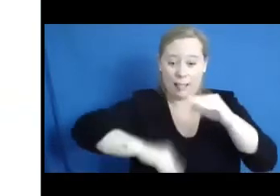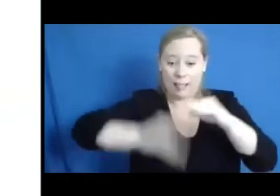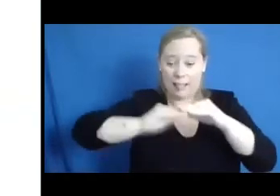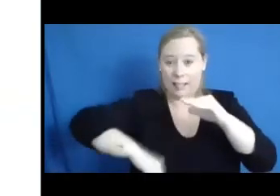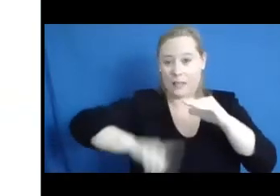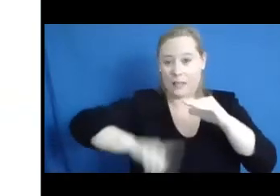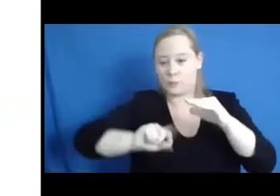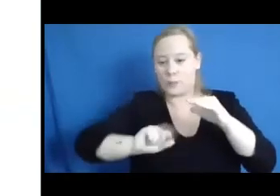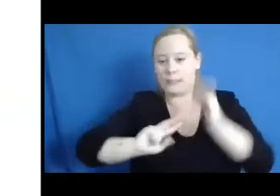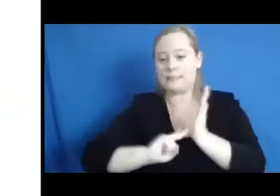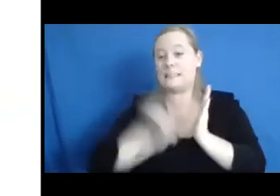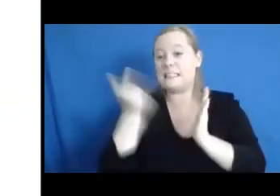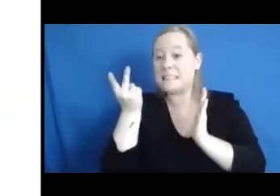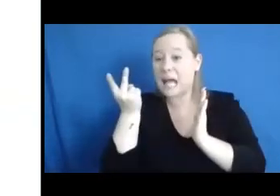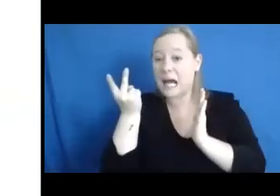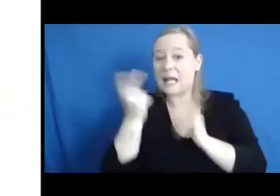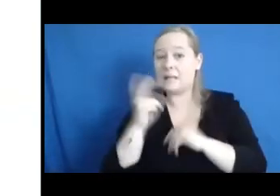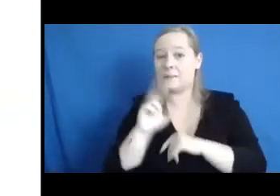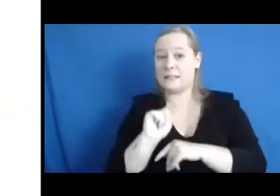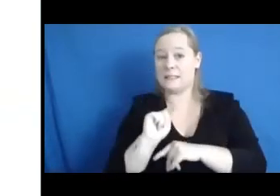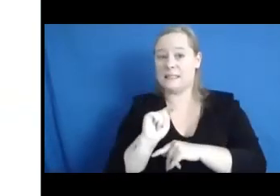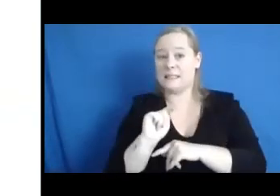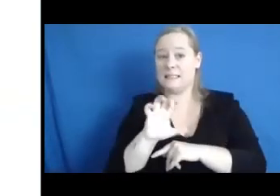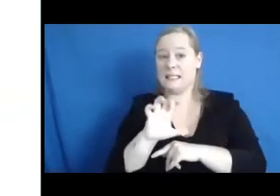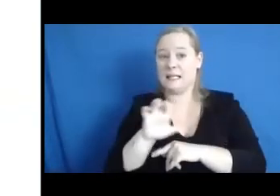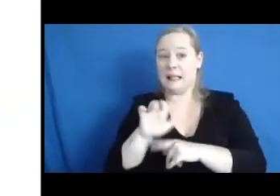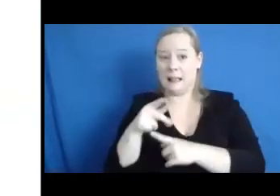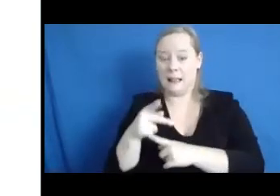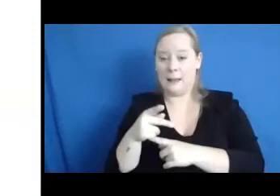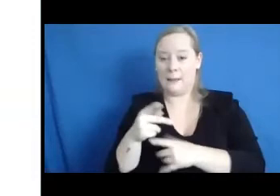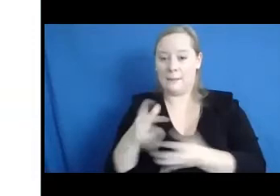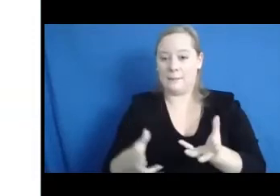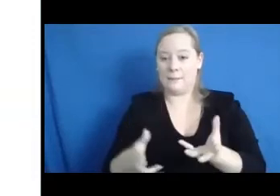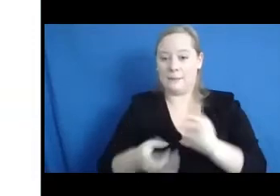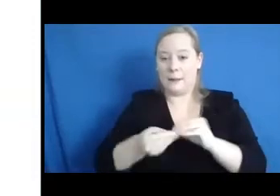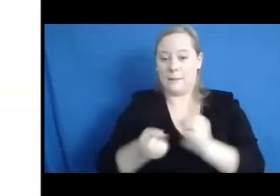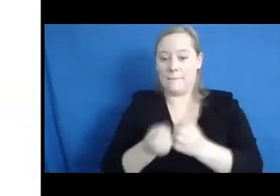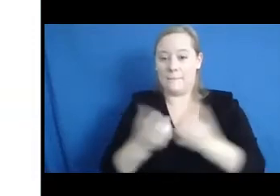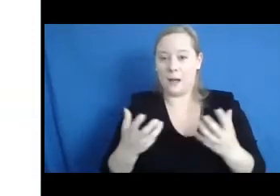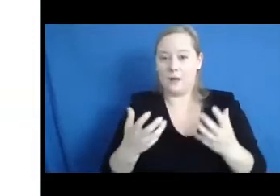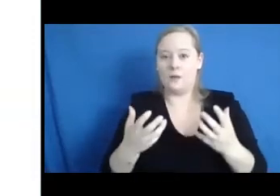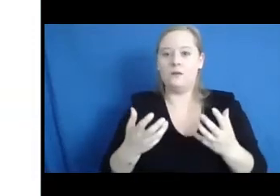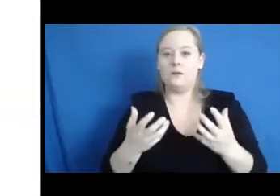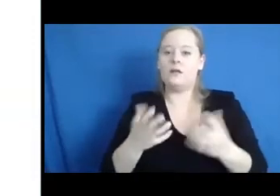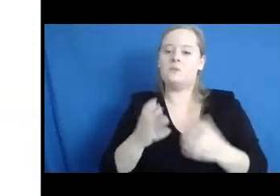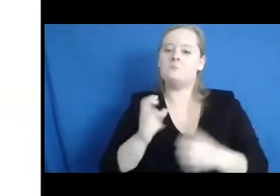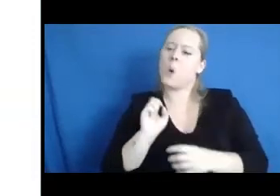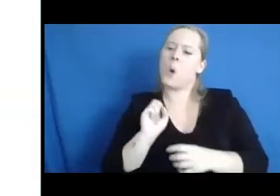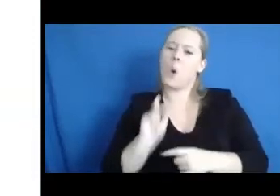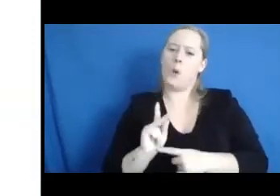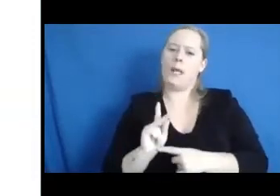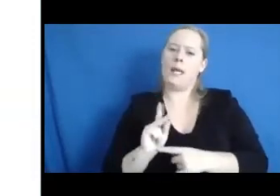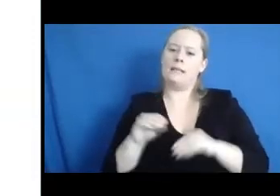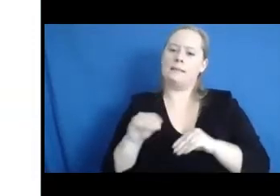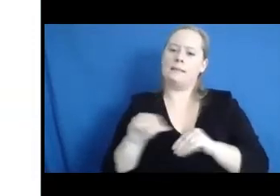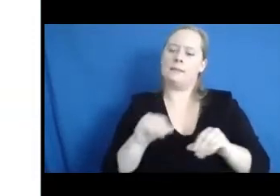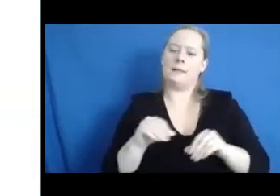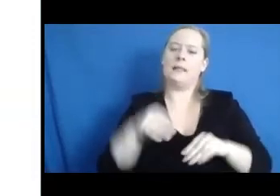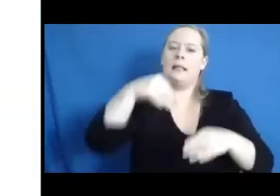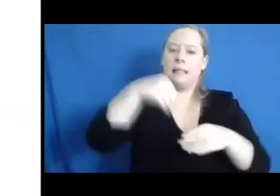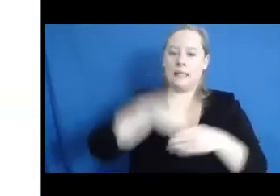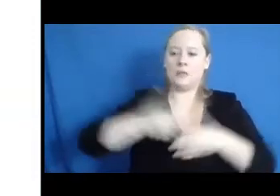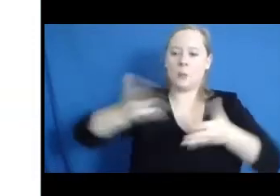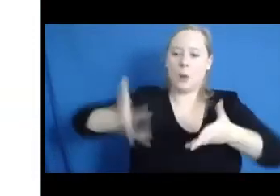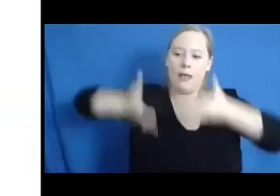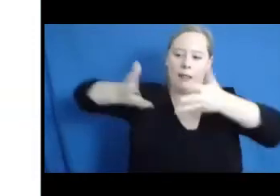the TCLIP amount, then it's considered okay for those sediments to be put into a landfill, that they won't